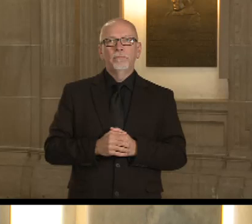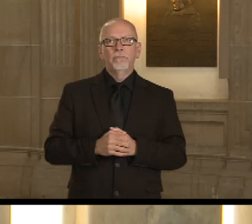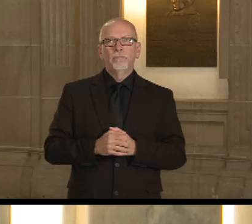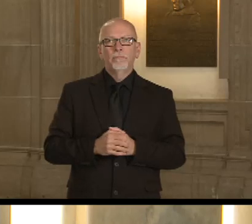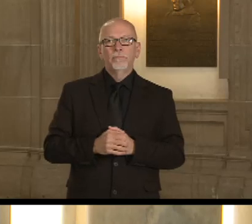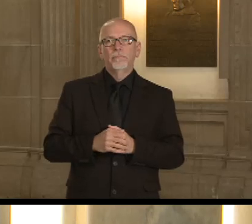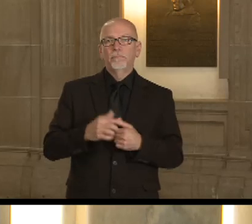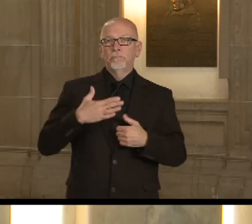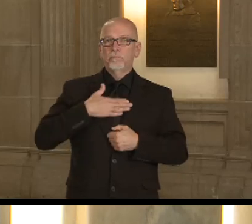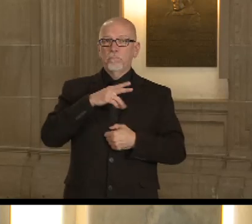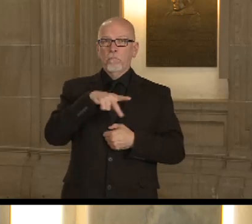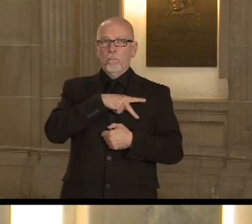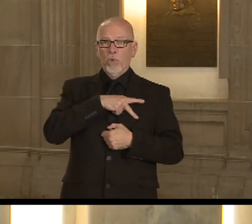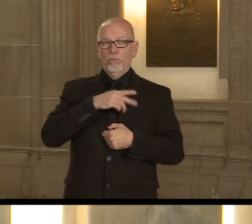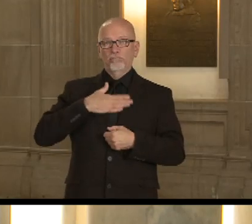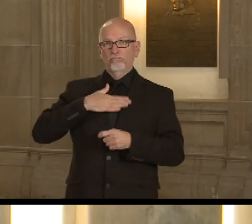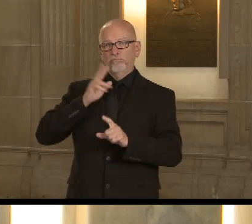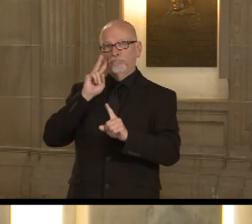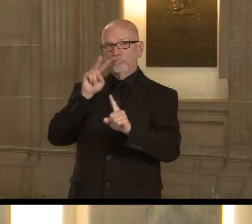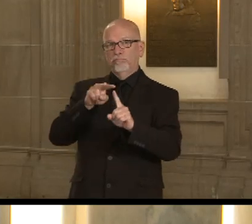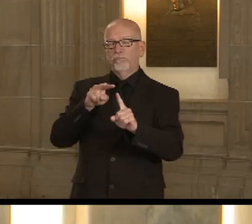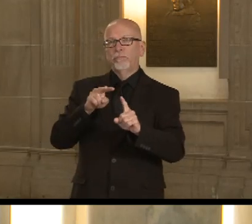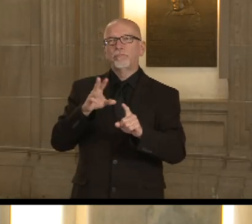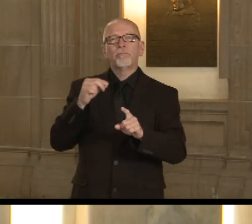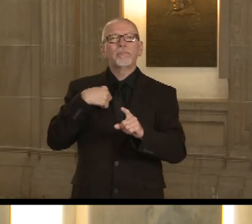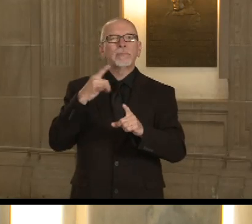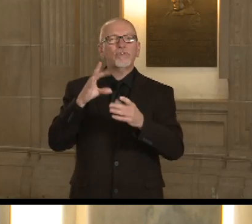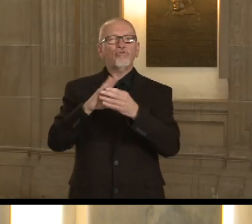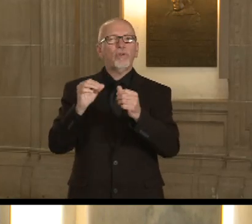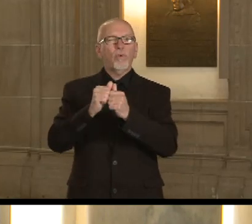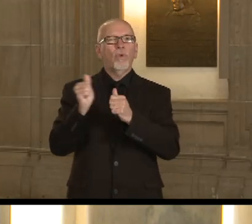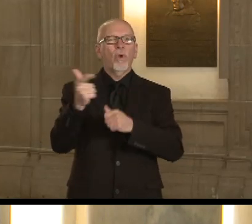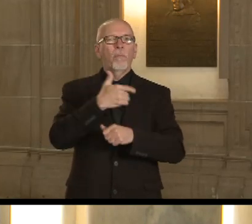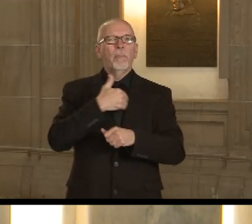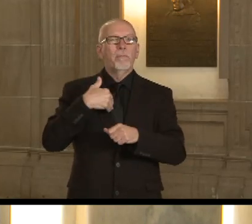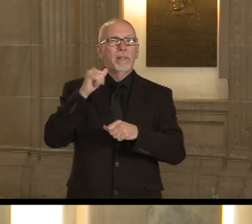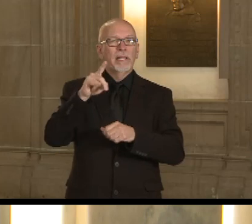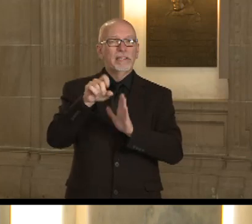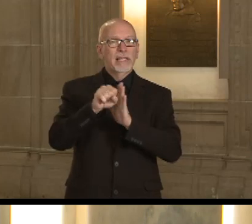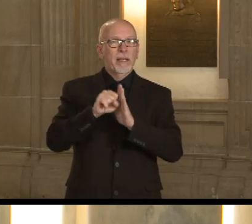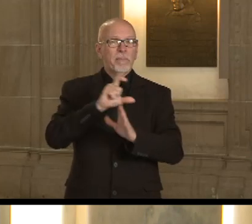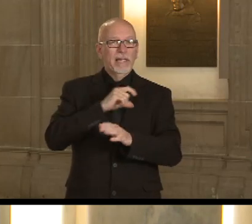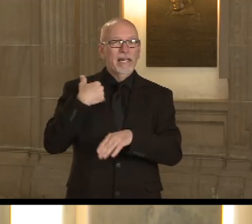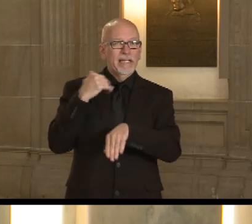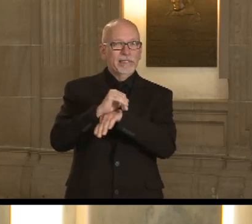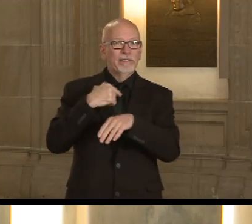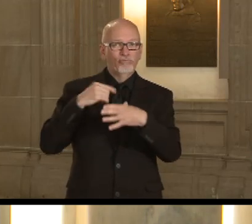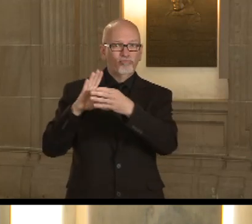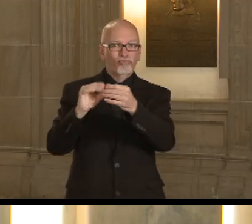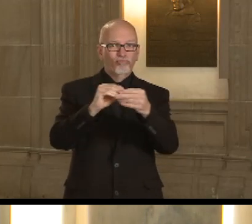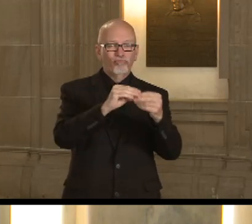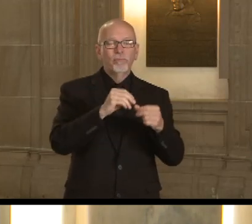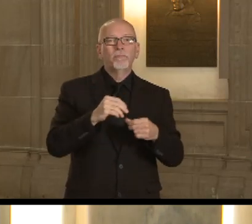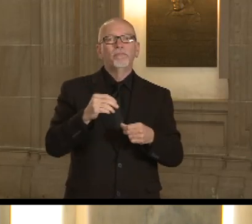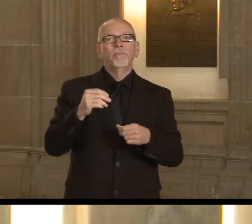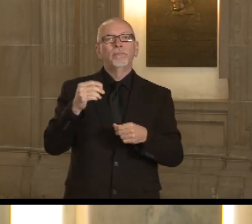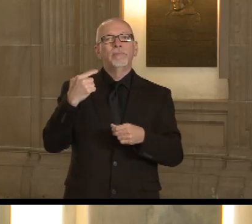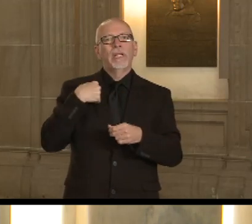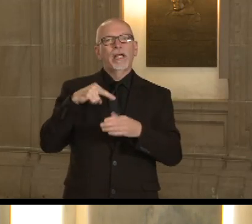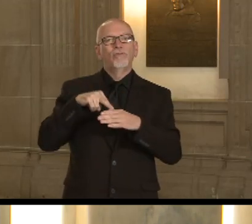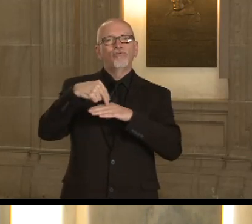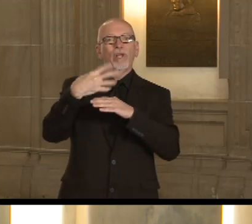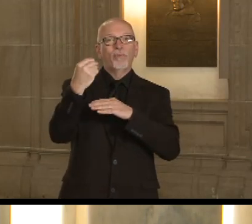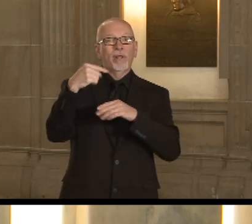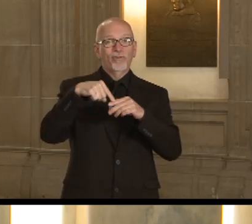From a very personal perspective, and as I shared with all members of the Indiana State Police last night, I stood outside the